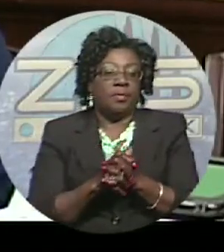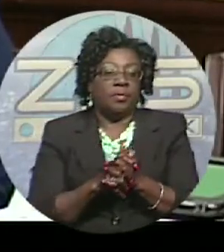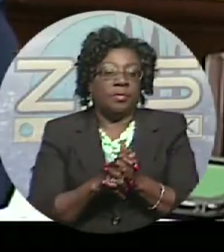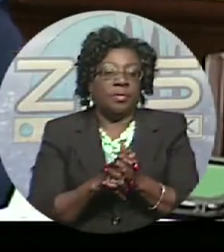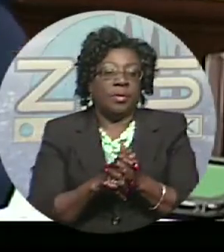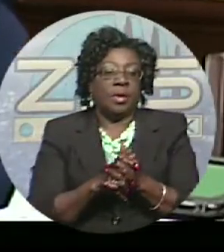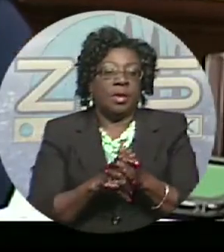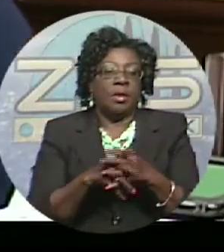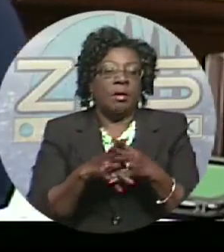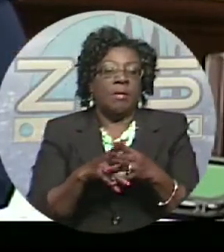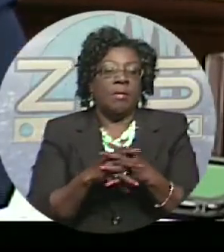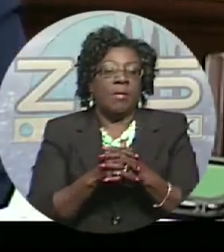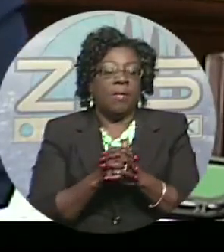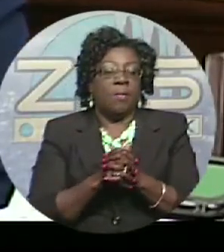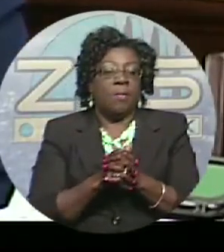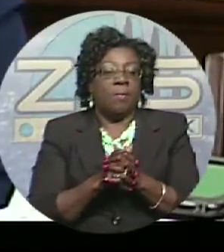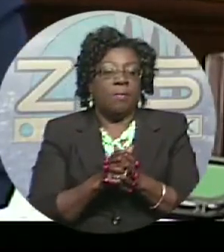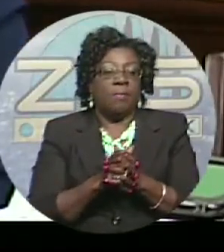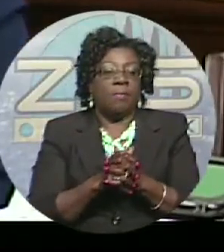Of particular note,